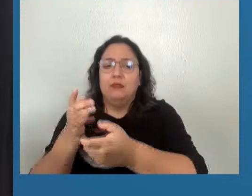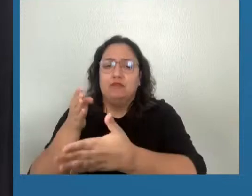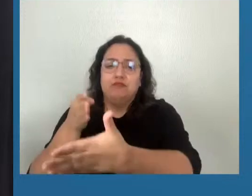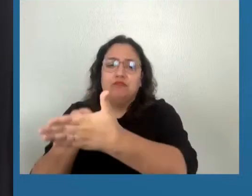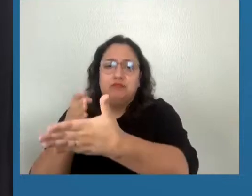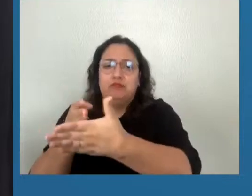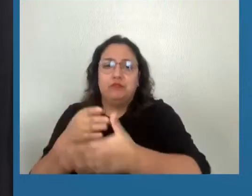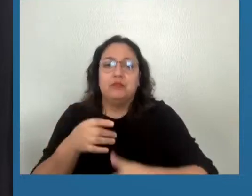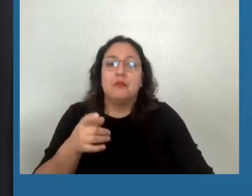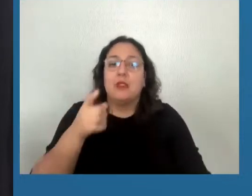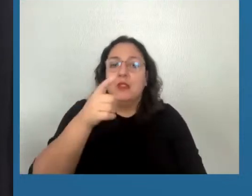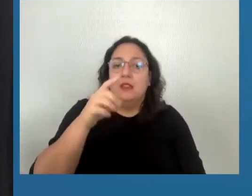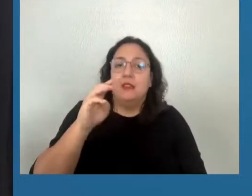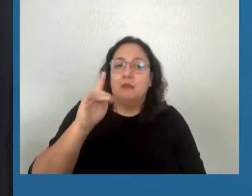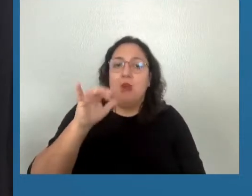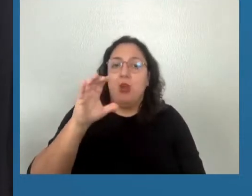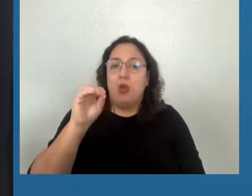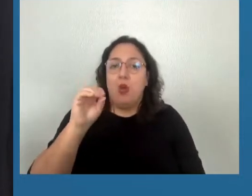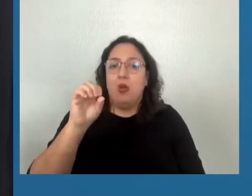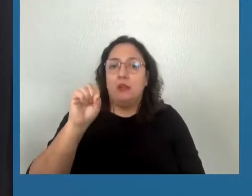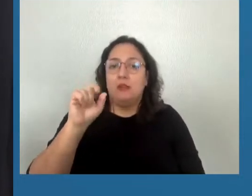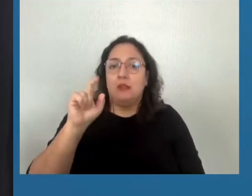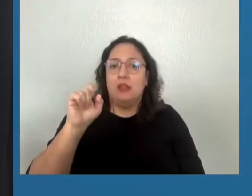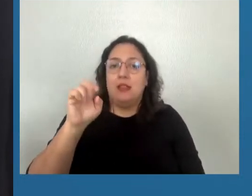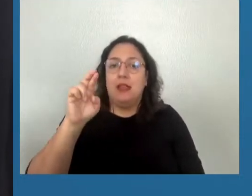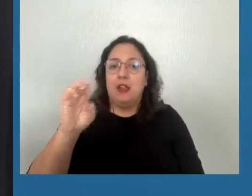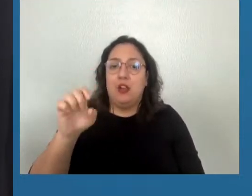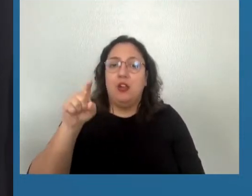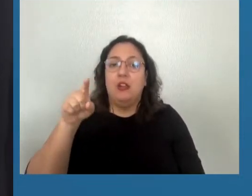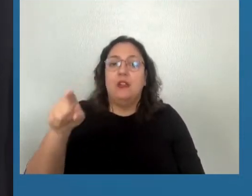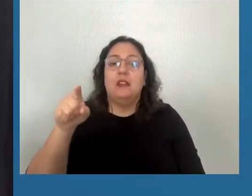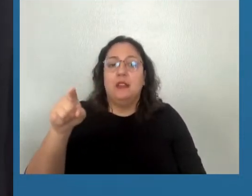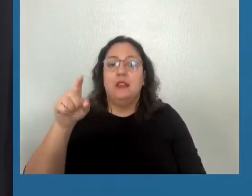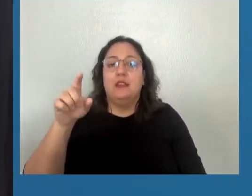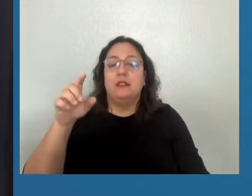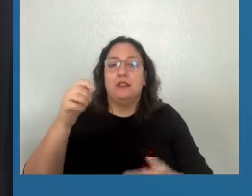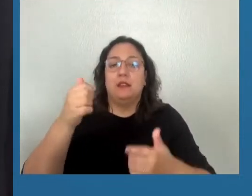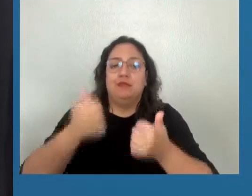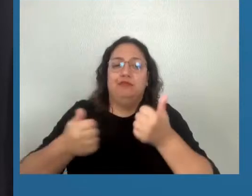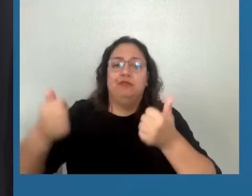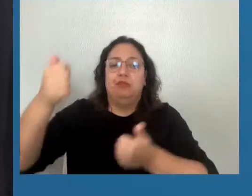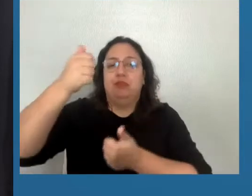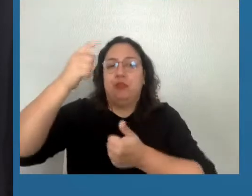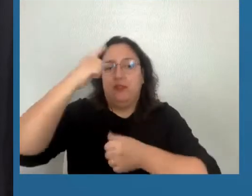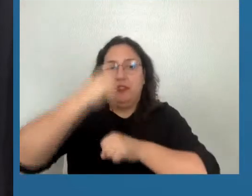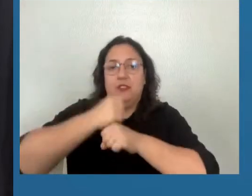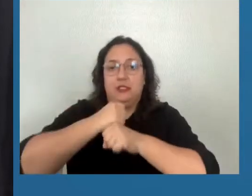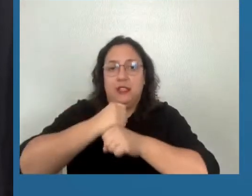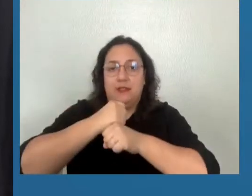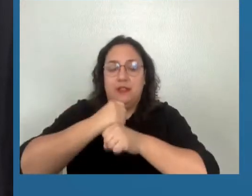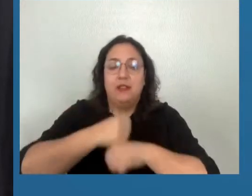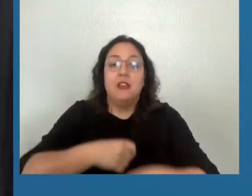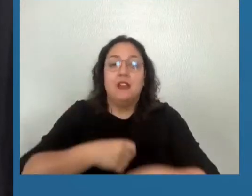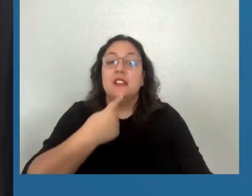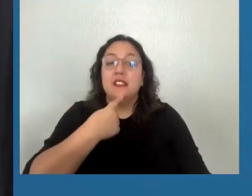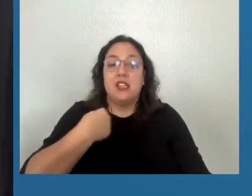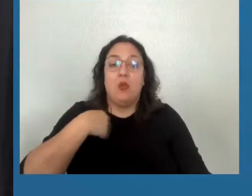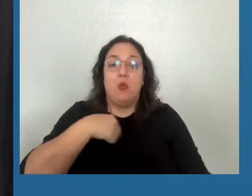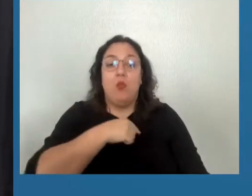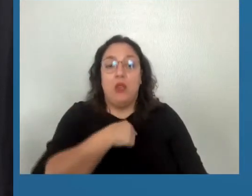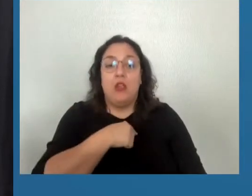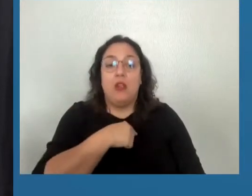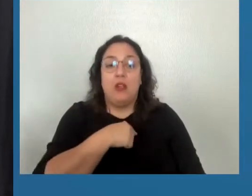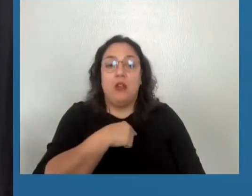Public Safety. So what we are doing is identifying with the superintendents in each facility what are